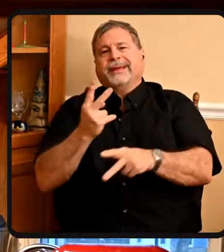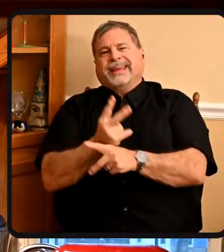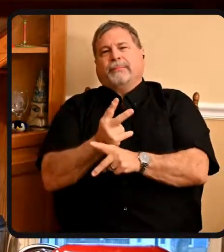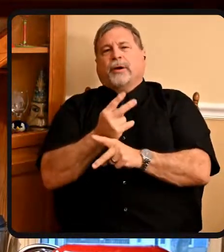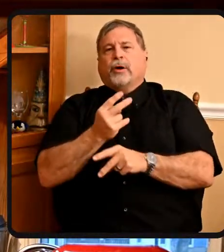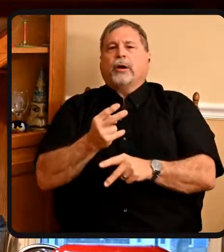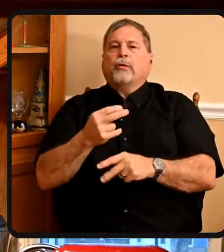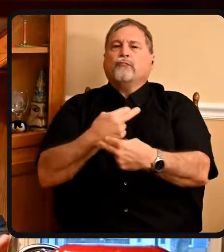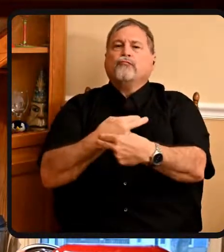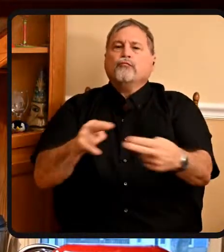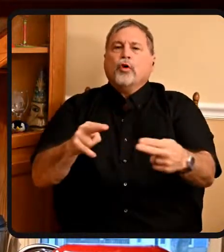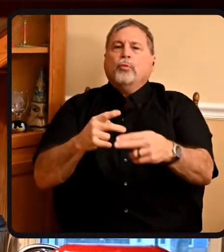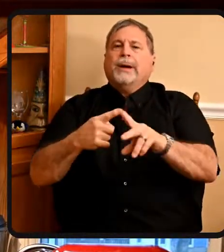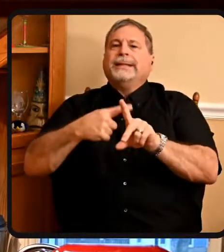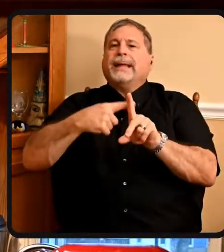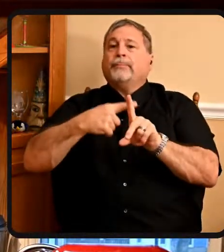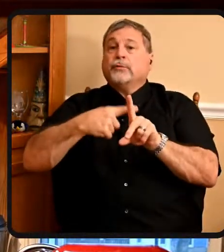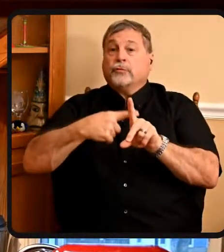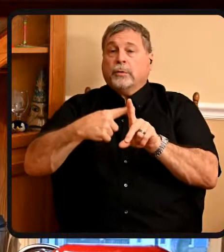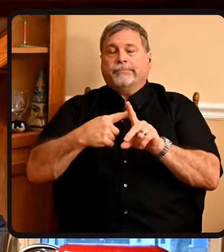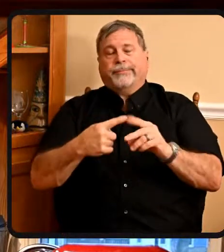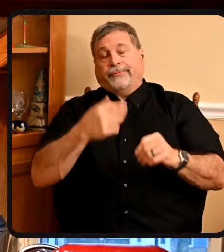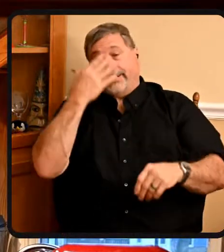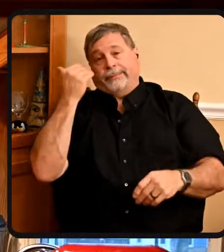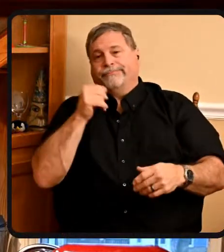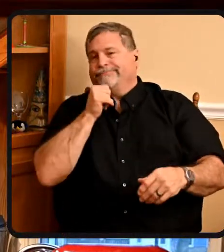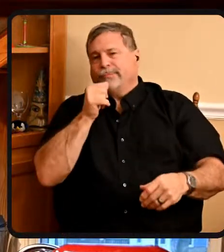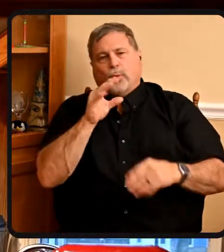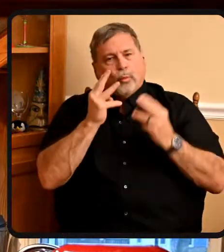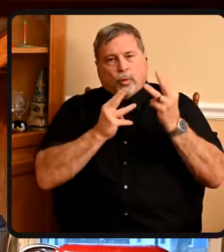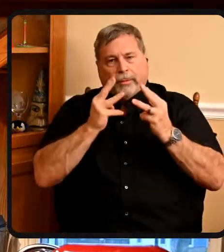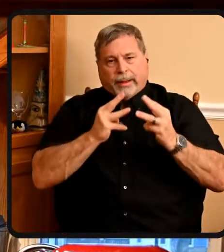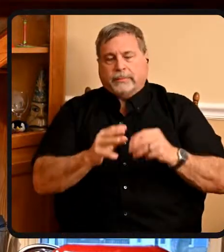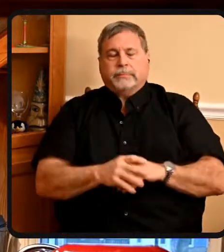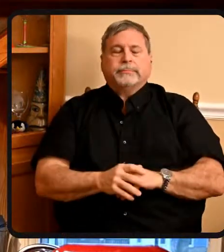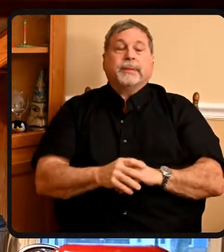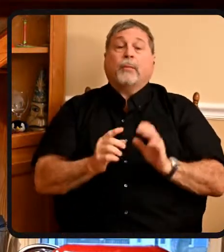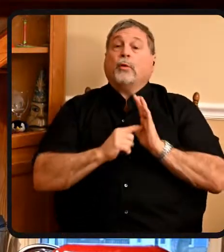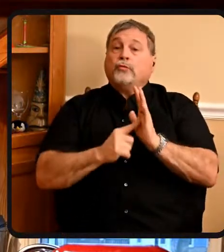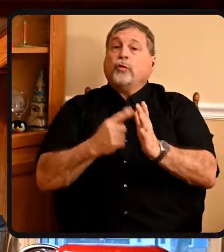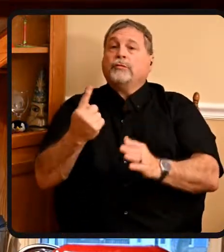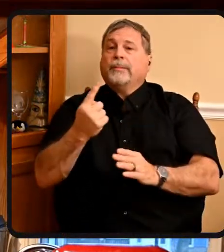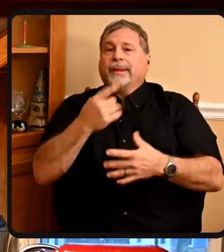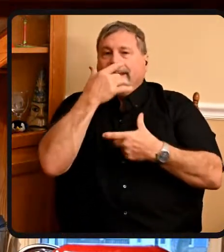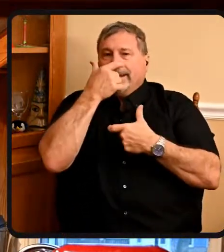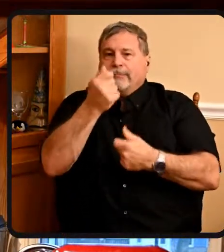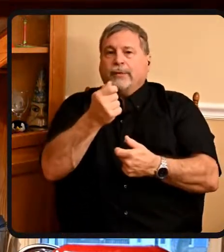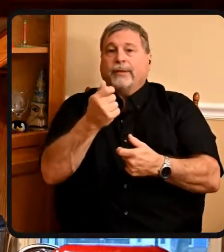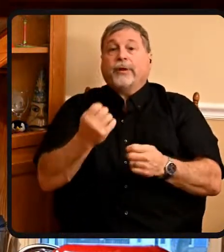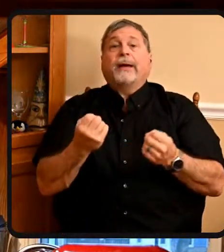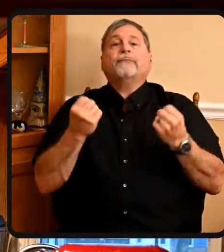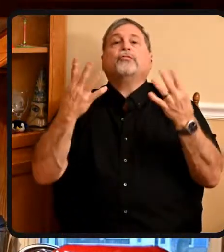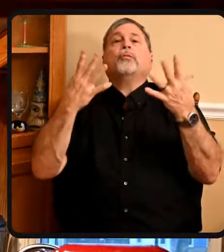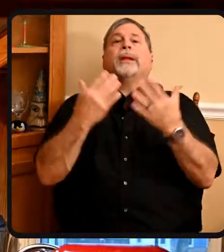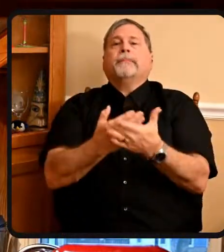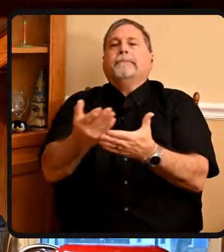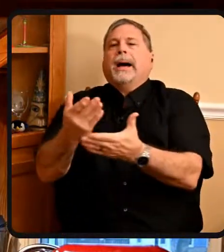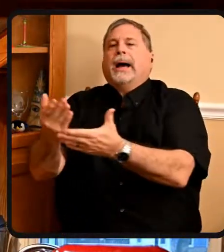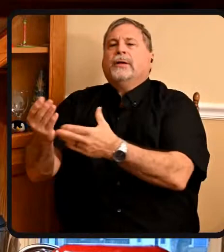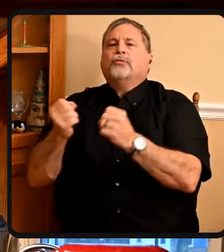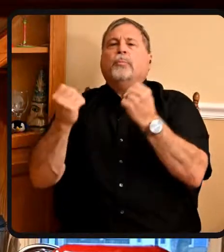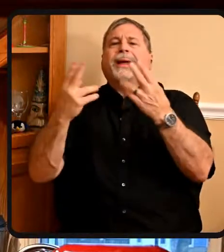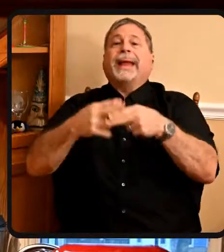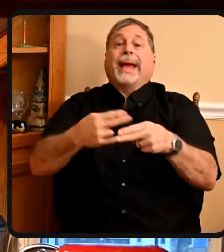them at room temperature, but again, if you forget that, don't worry about it. I wanted to show you something that's kind of interesting though. Now, if you have too